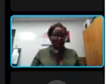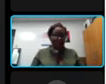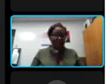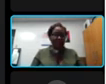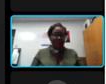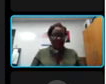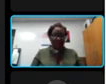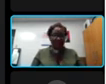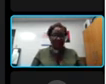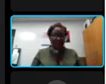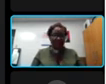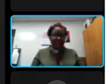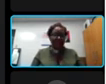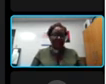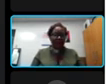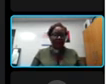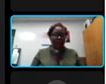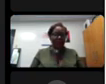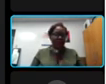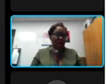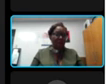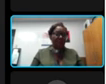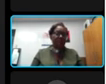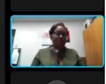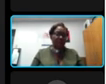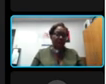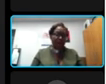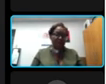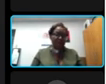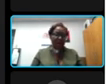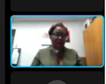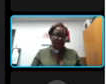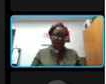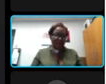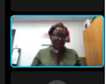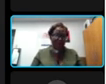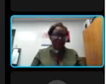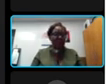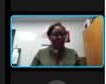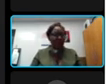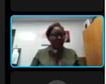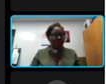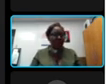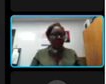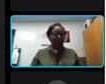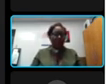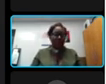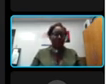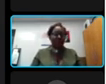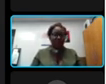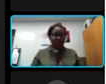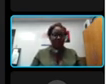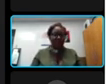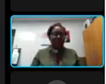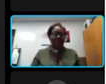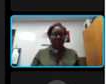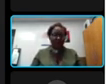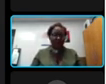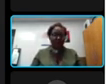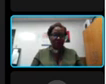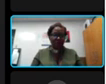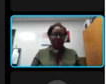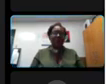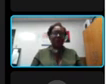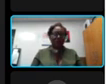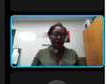of our students and our staff. Again, this was an opt-out program, so if families did not want to participate, they